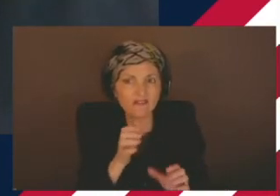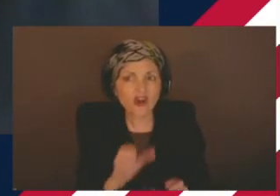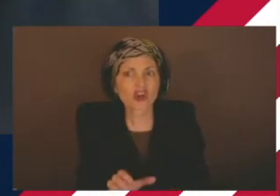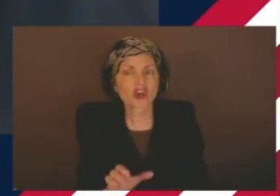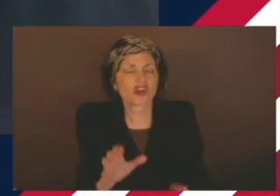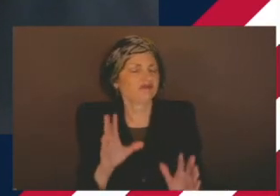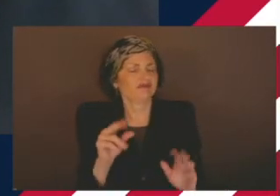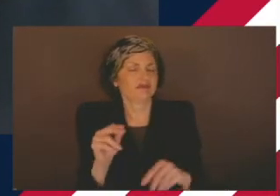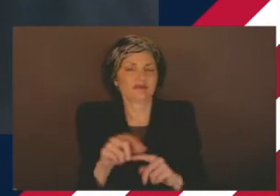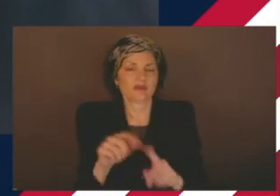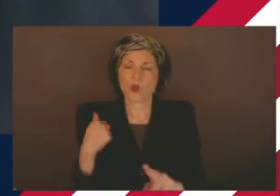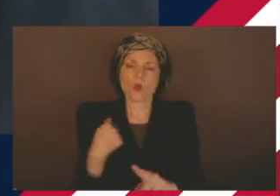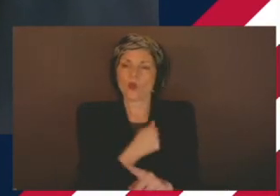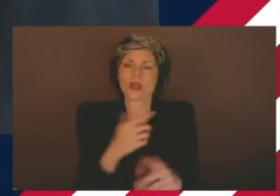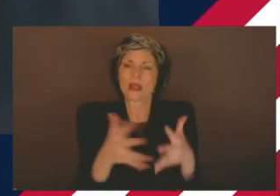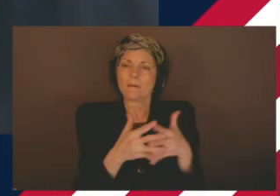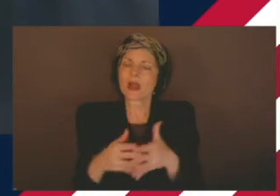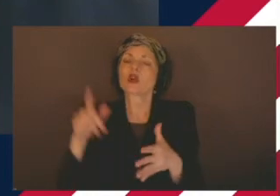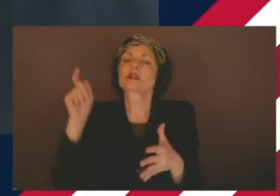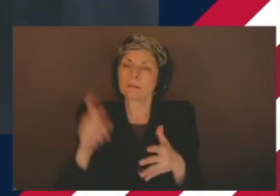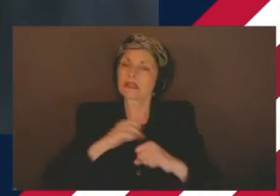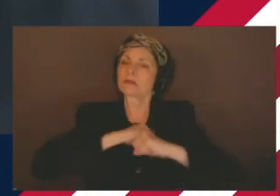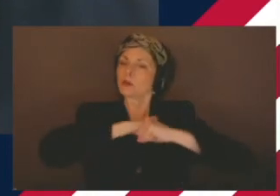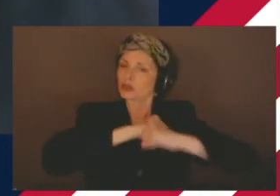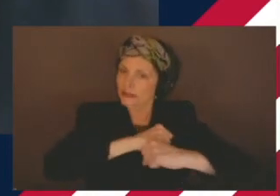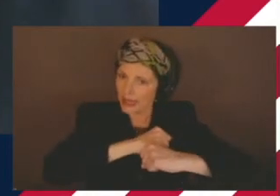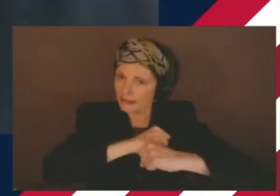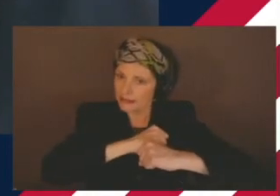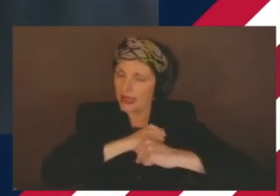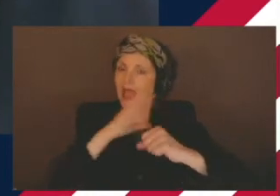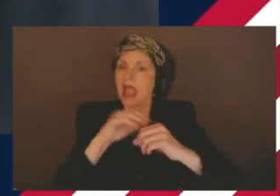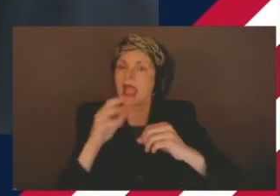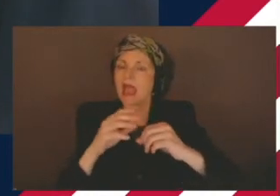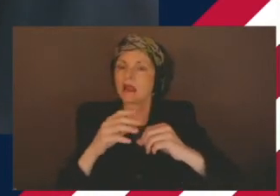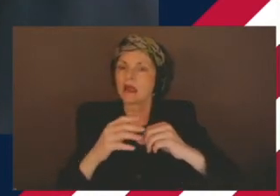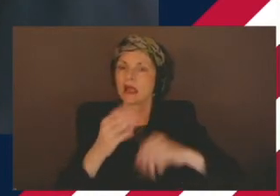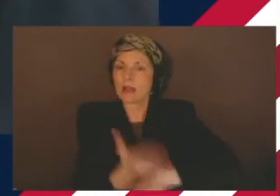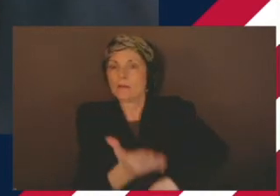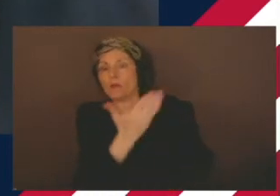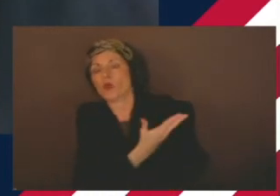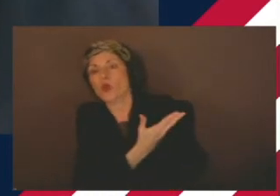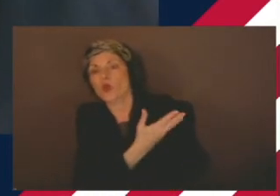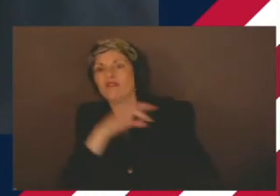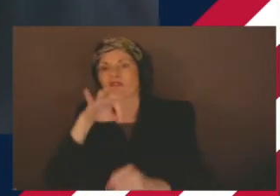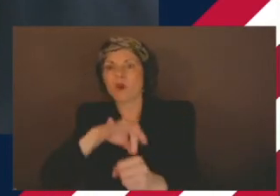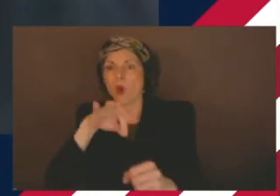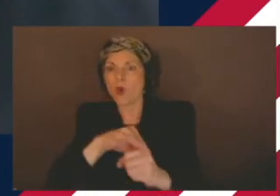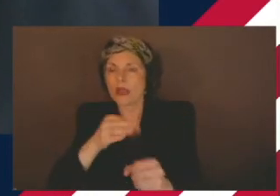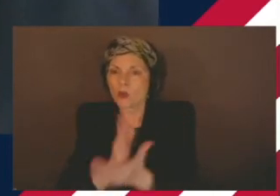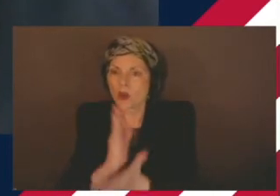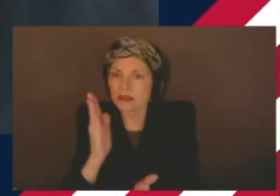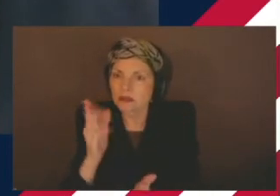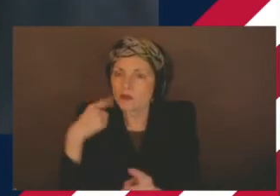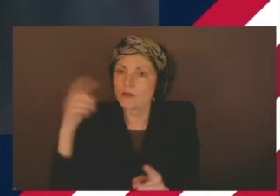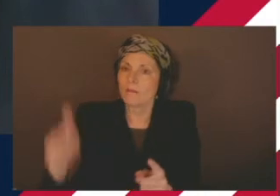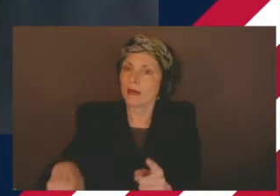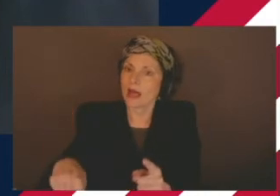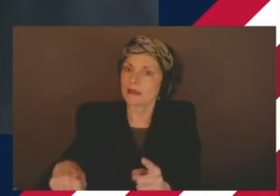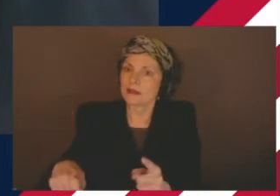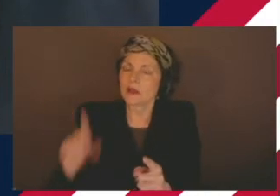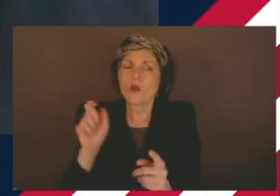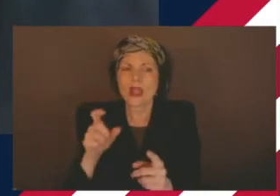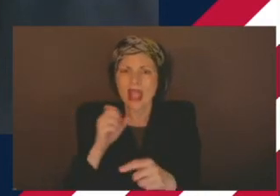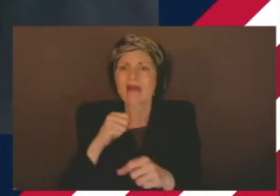must protect and expand the right to vote by reinstating key protections of the Voting Rights Act and developing a pre-clearance formula that